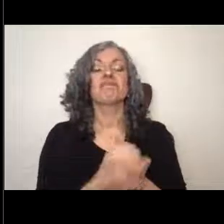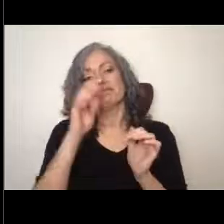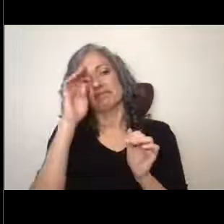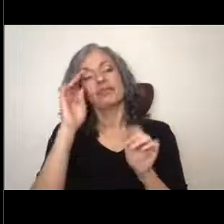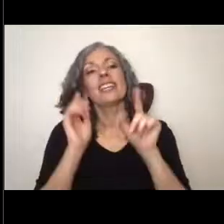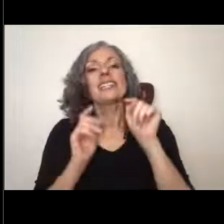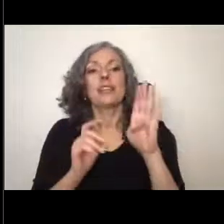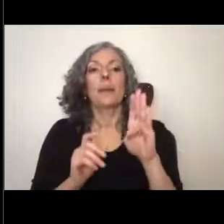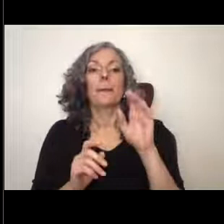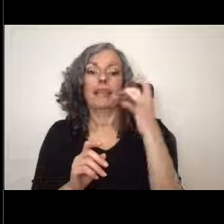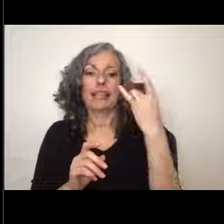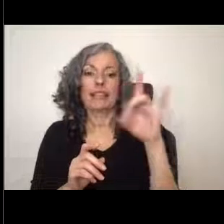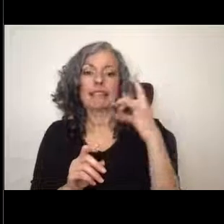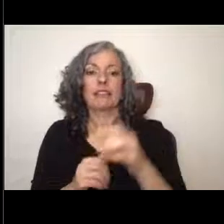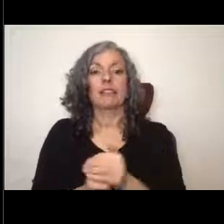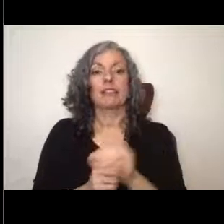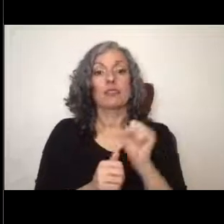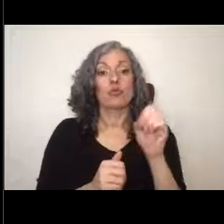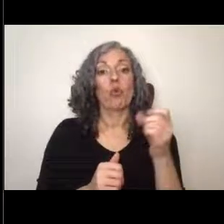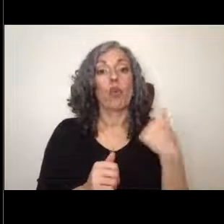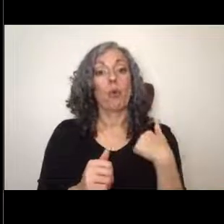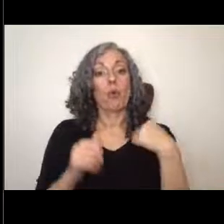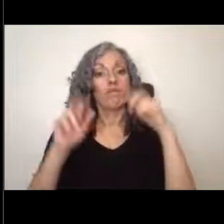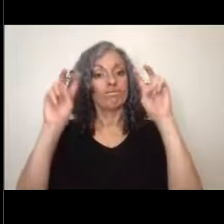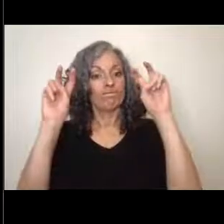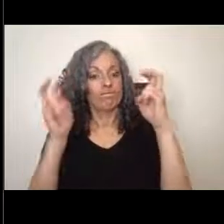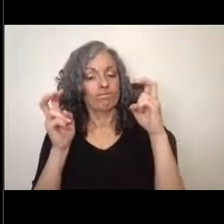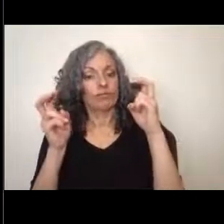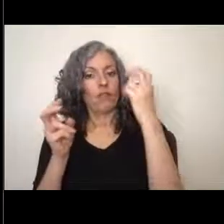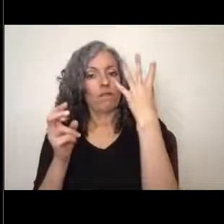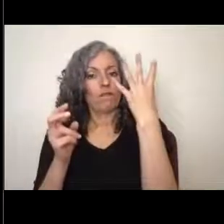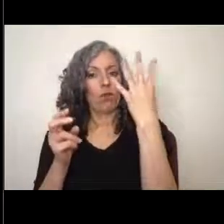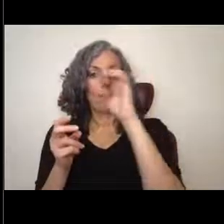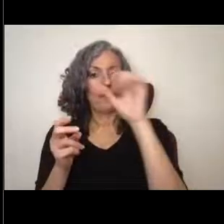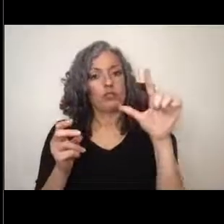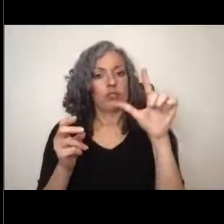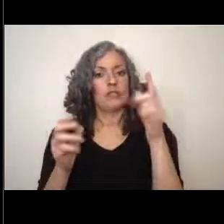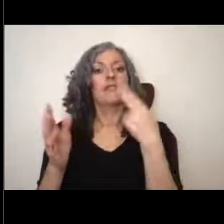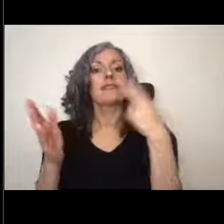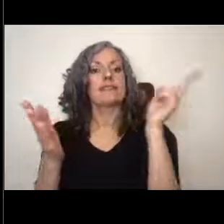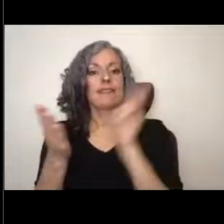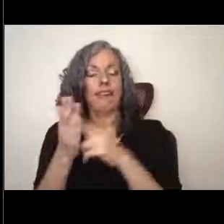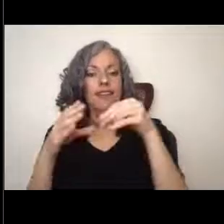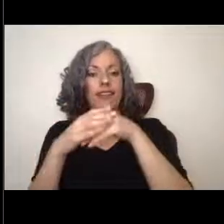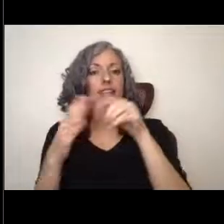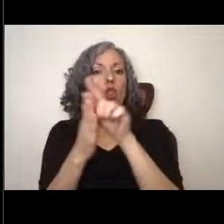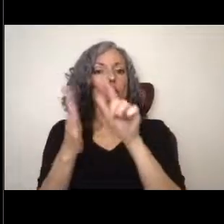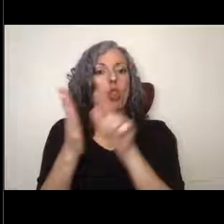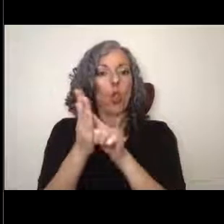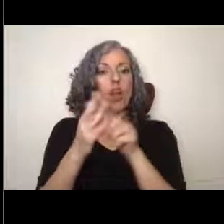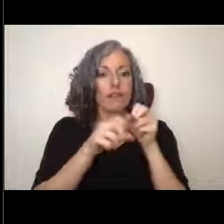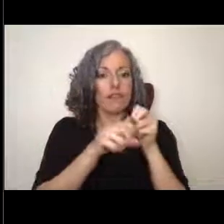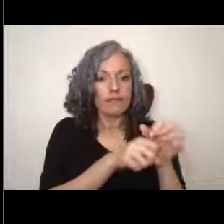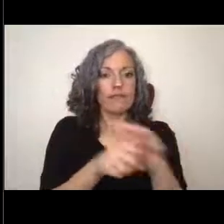Tab 18. So I just want to highlight there were 4 bills signed into law that directly affect the